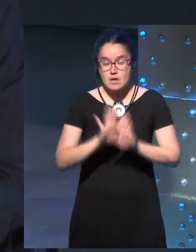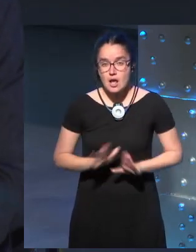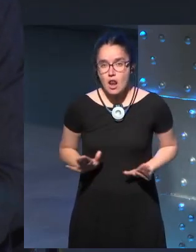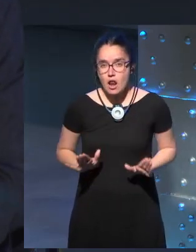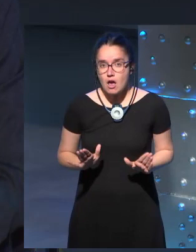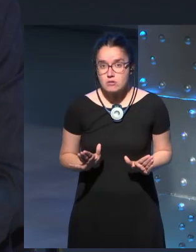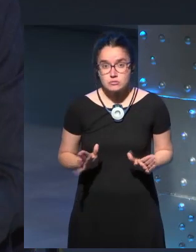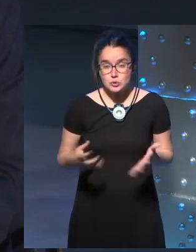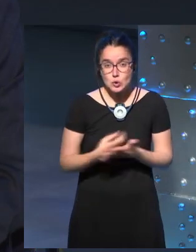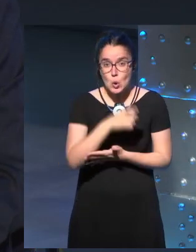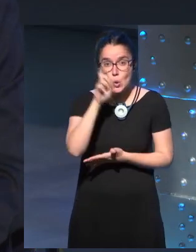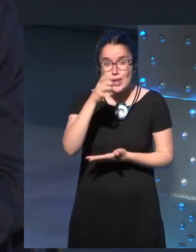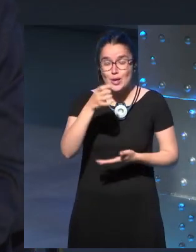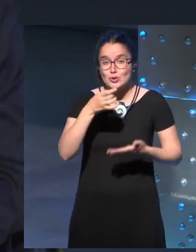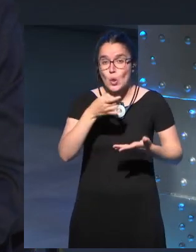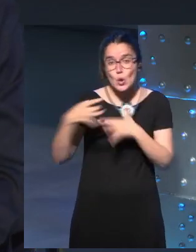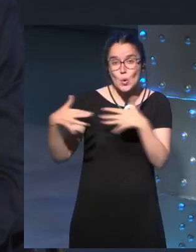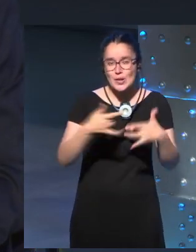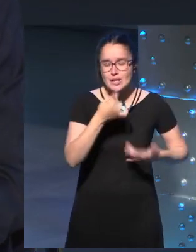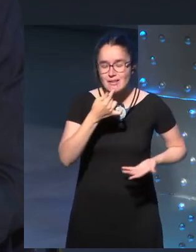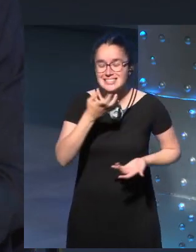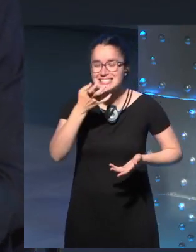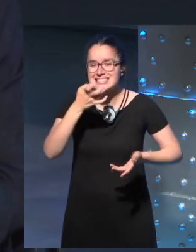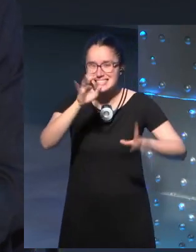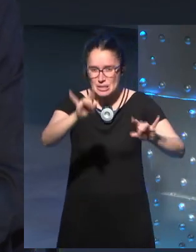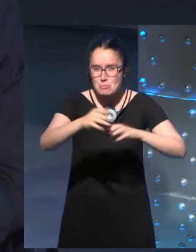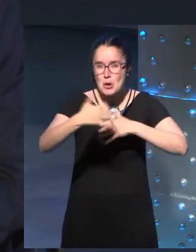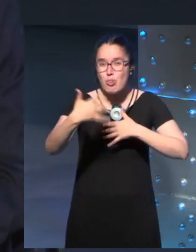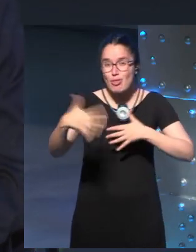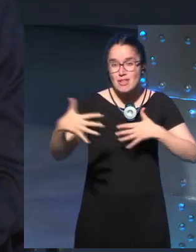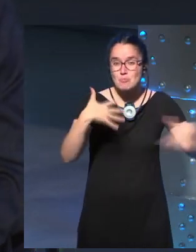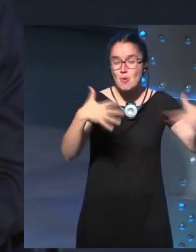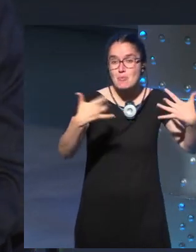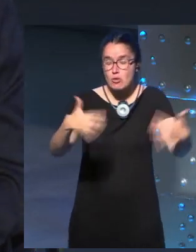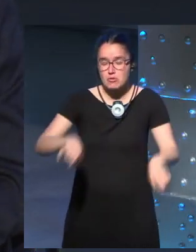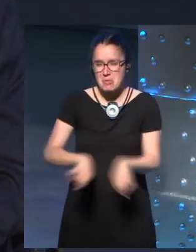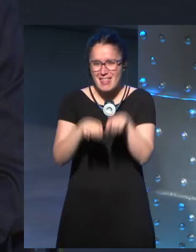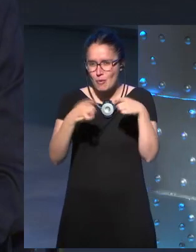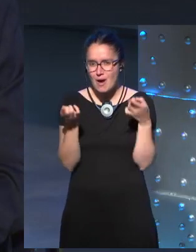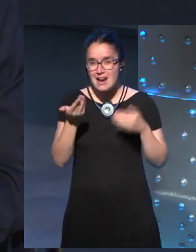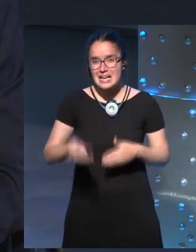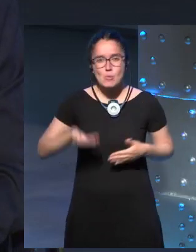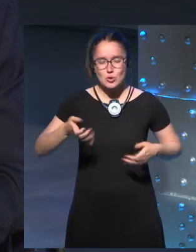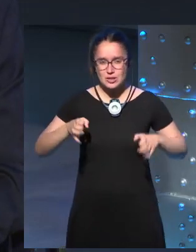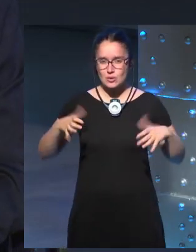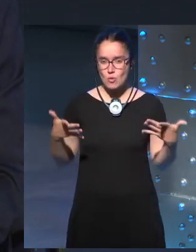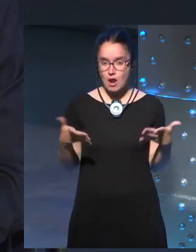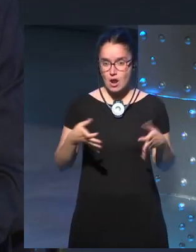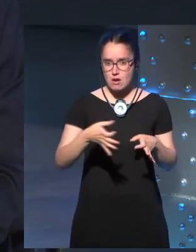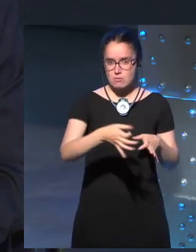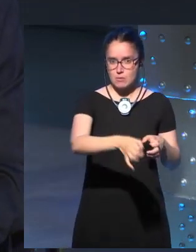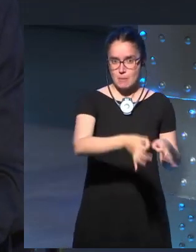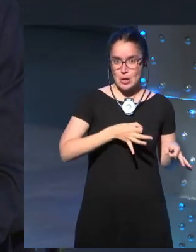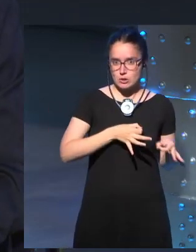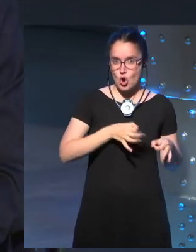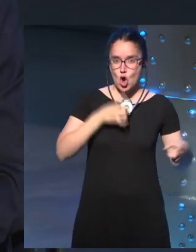And in the end, and players said, but how do we have to move? And he said, I don't care. The important thing is